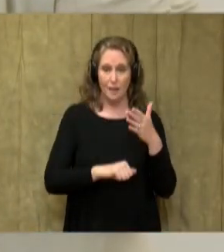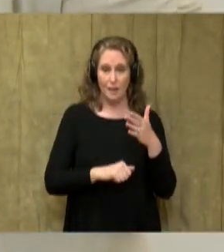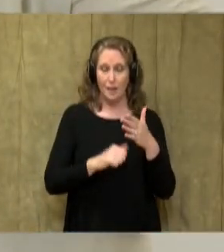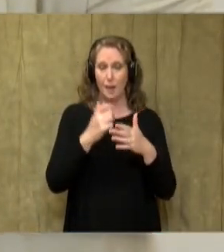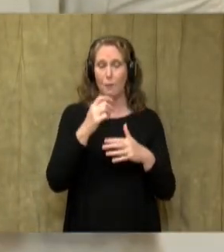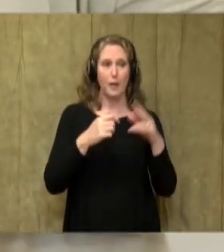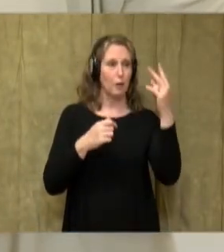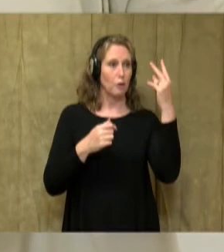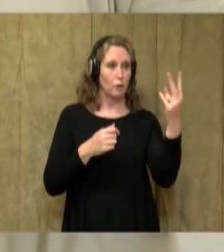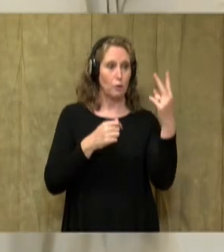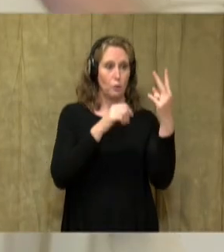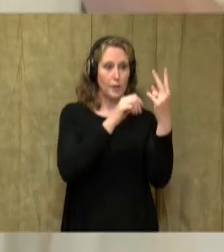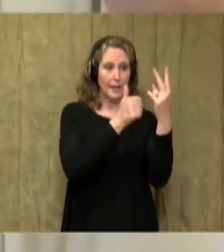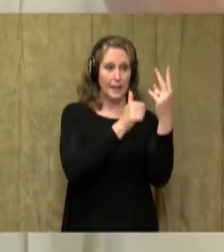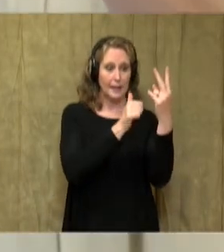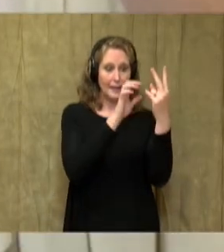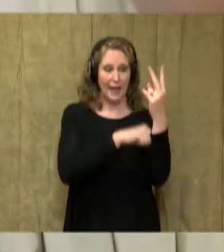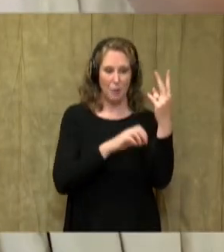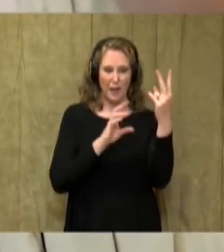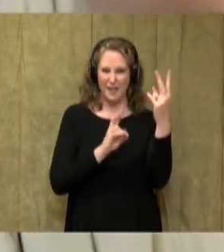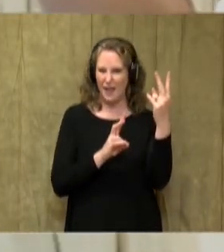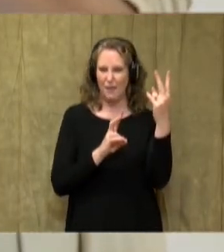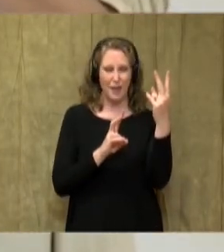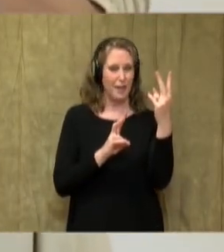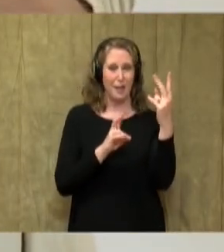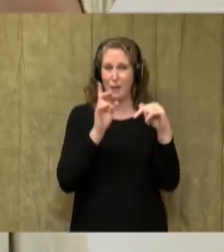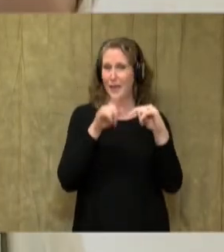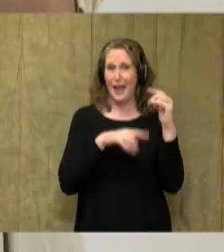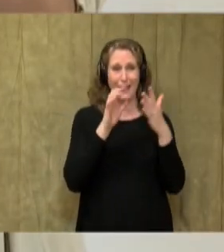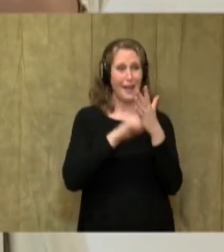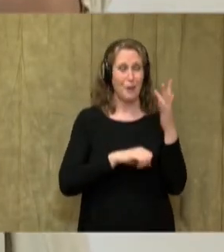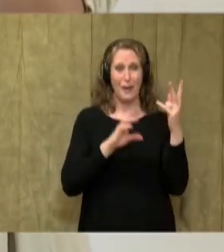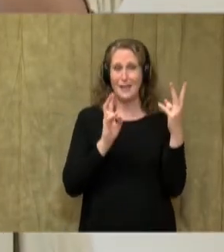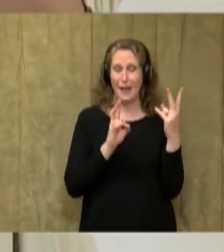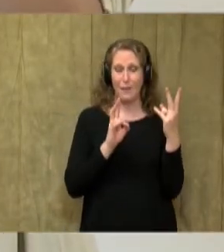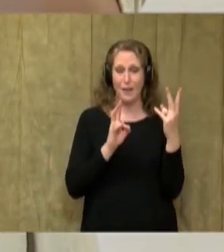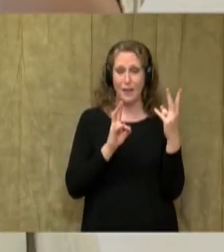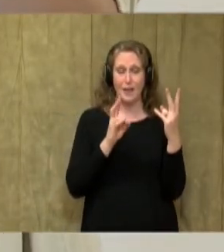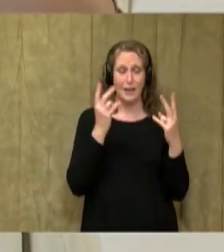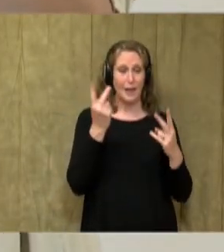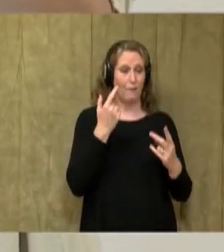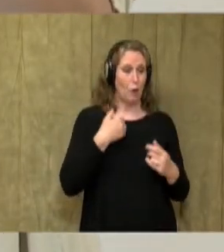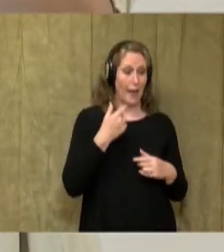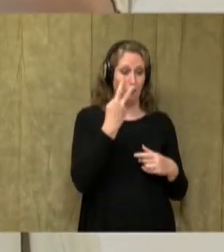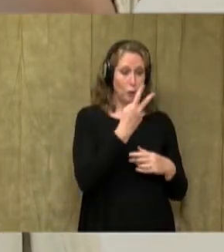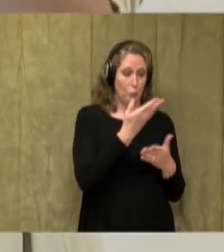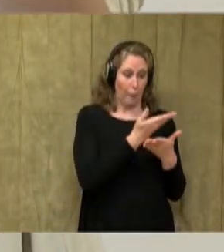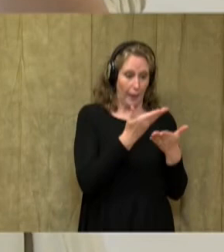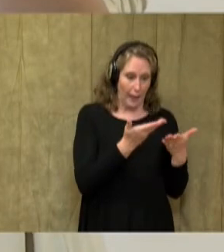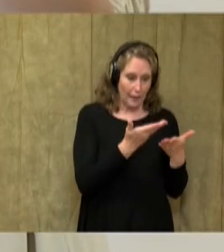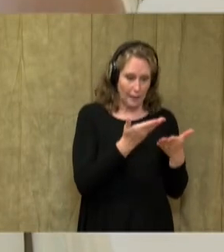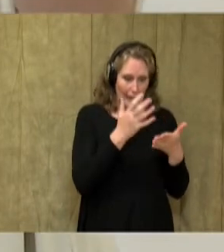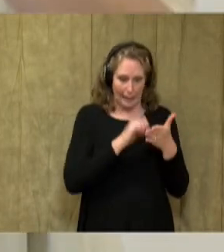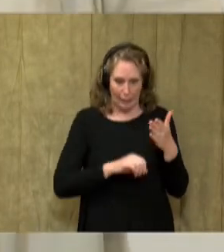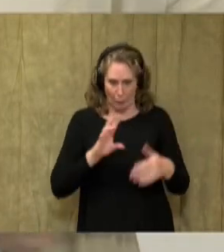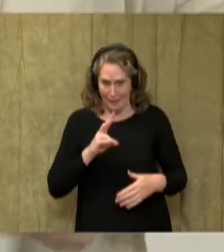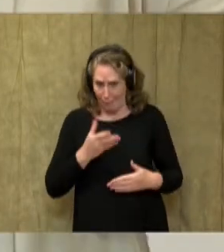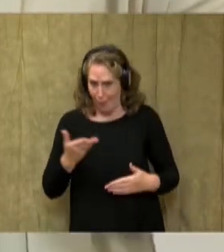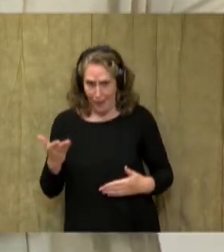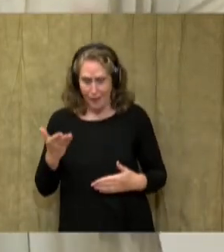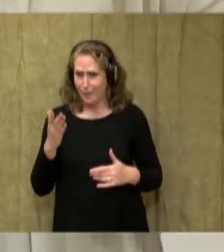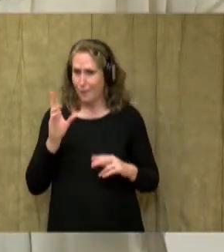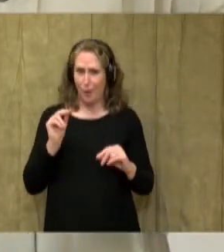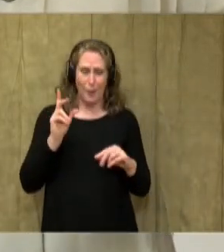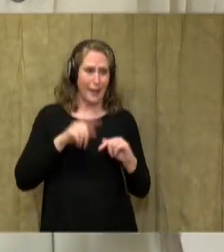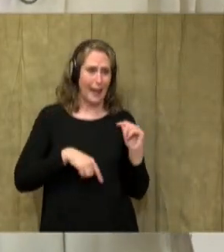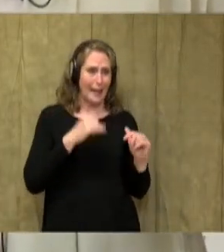than 2. Well, you can't take away, if you only have 2 of something, can I take 7 away? No, if you only have 2